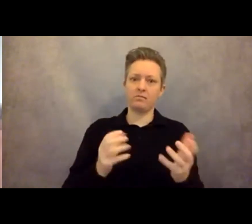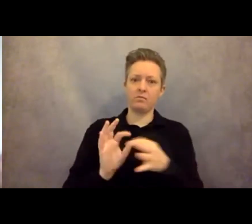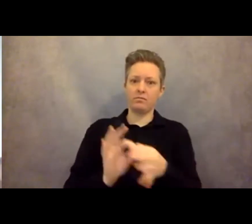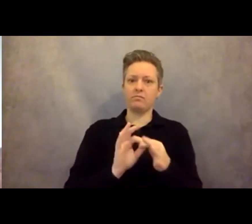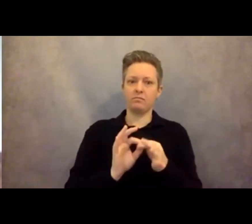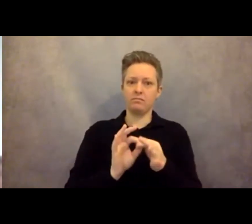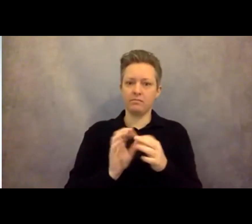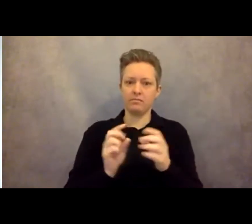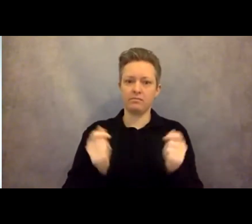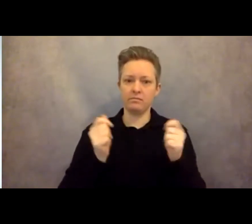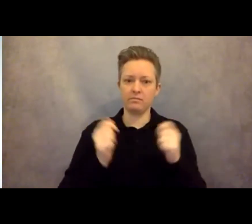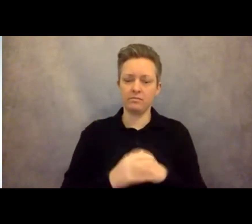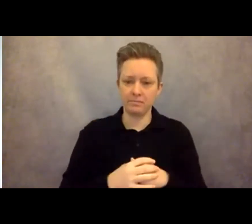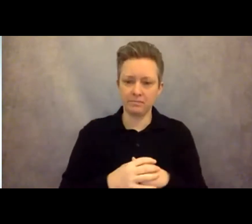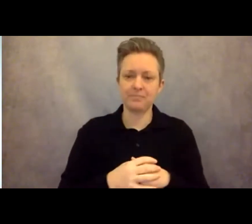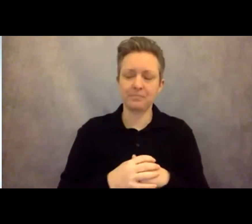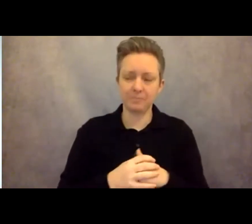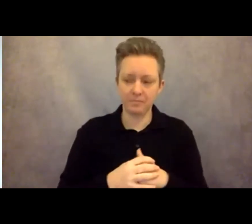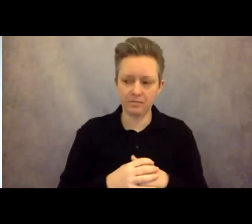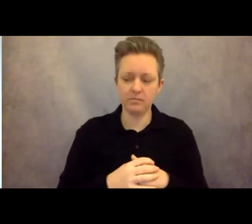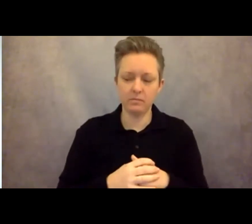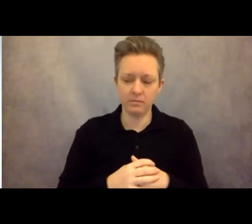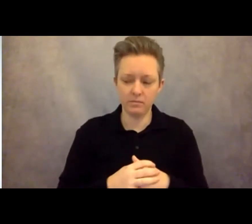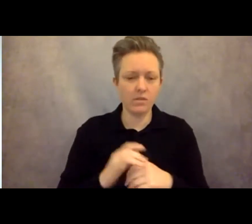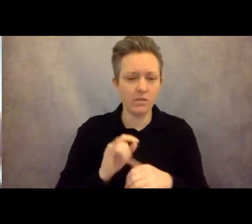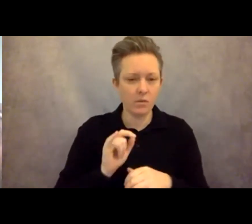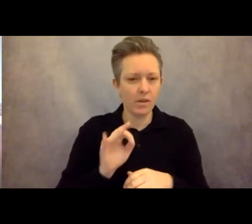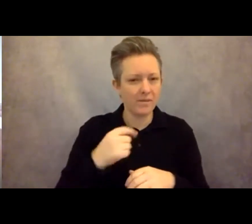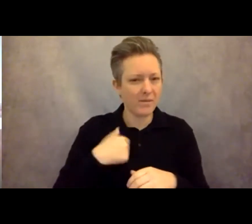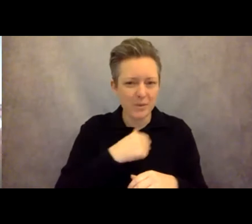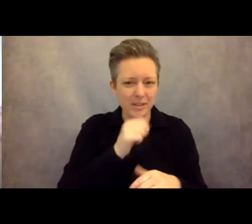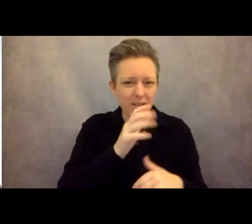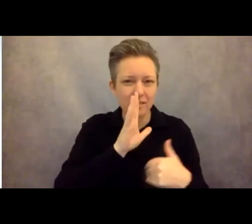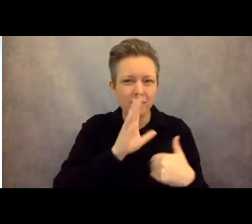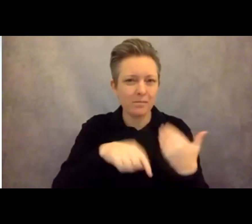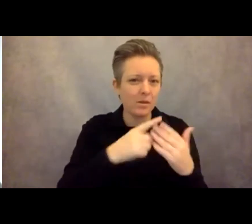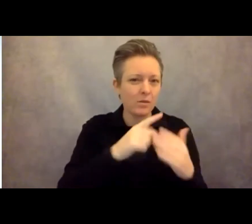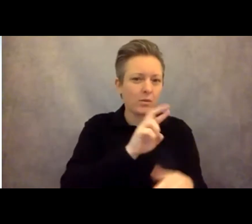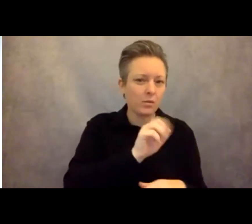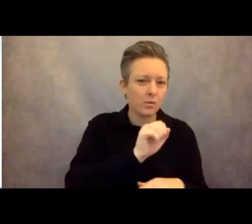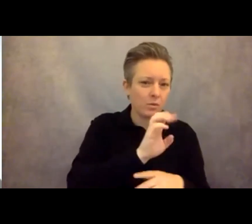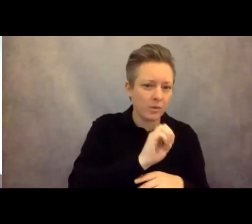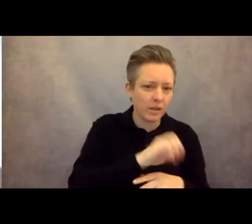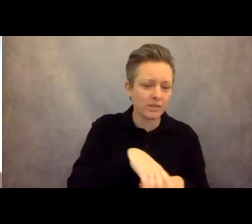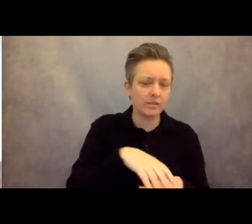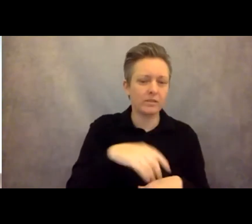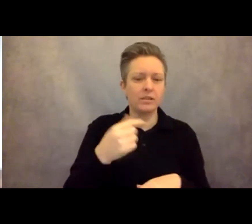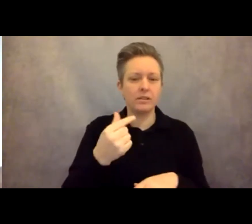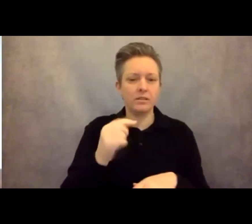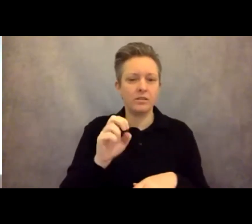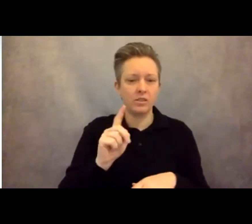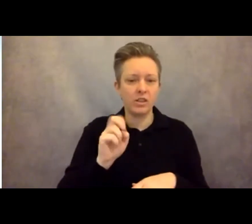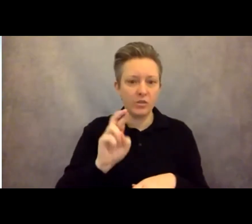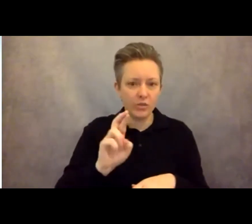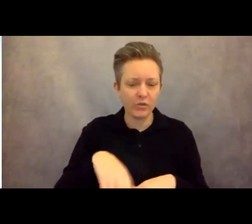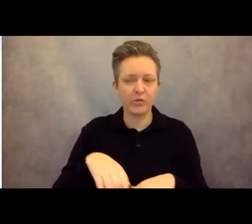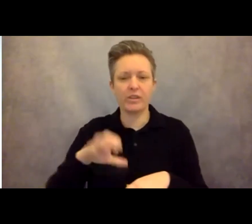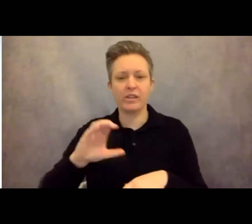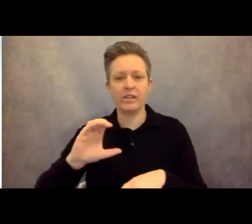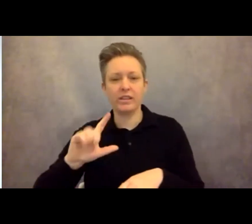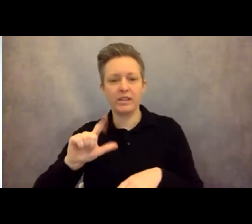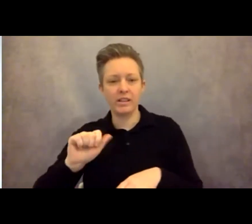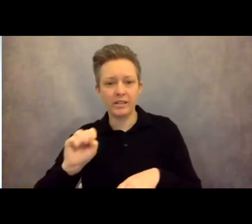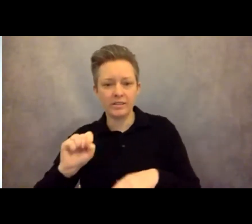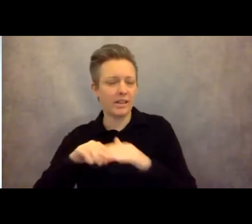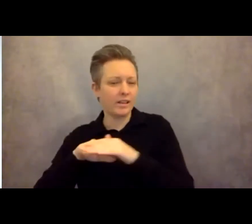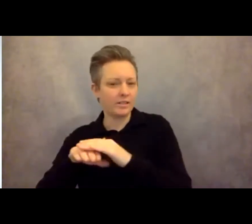gender and class and access and all these other things, like, we're gonna inevitably miss something and miss a